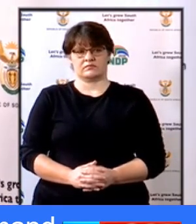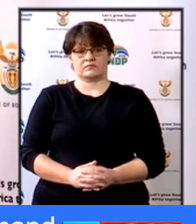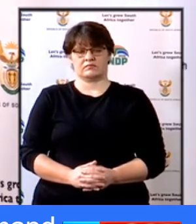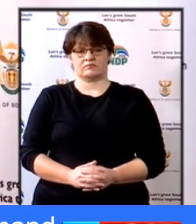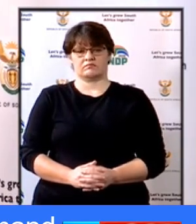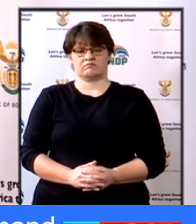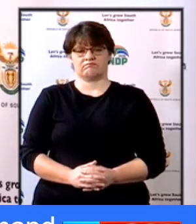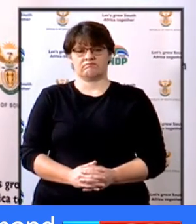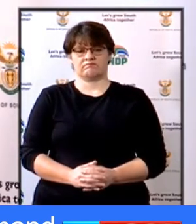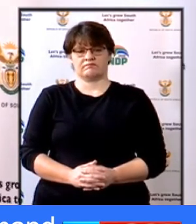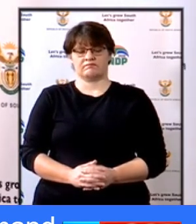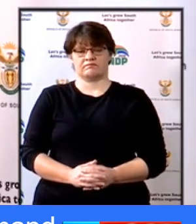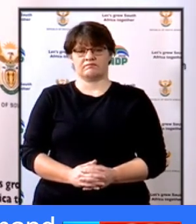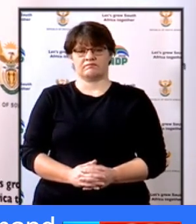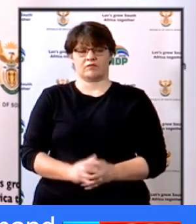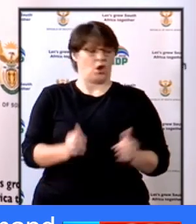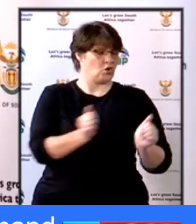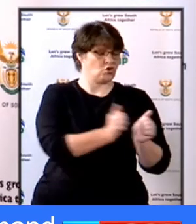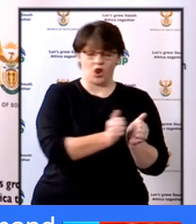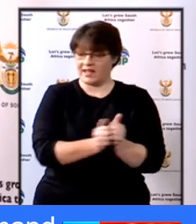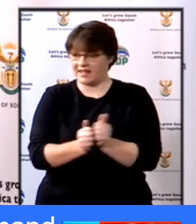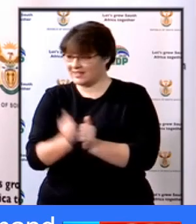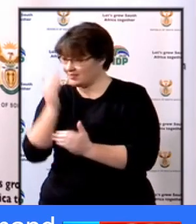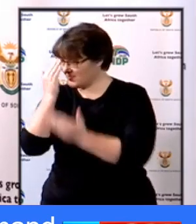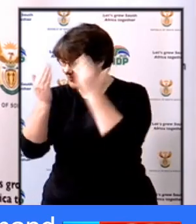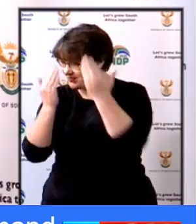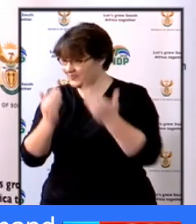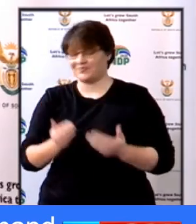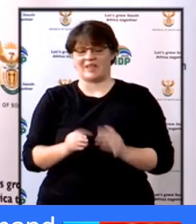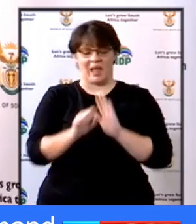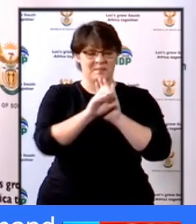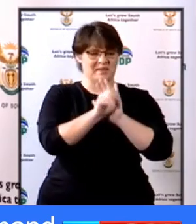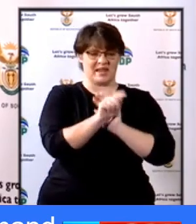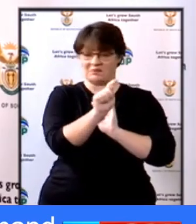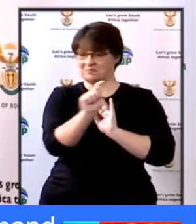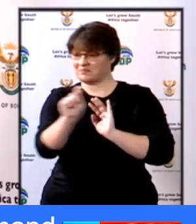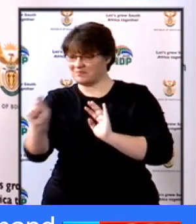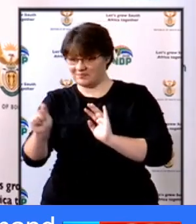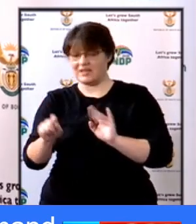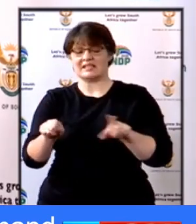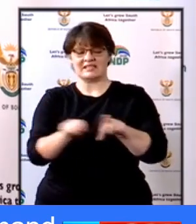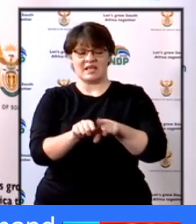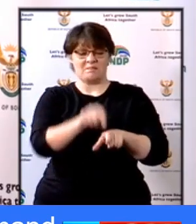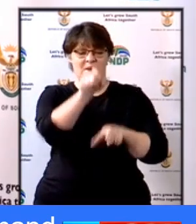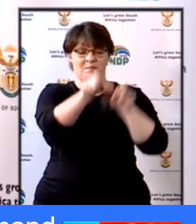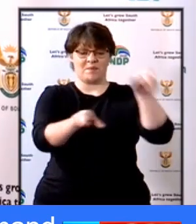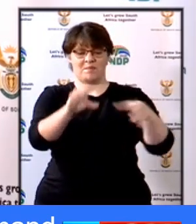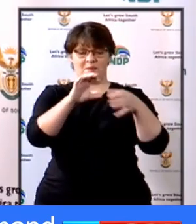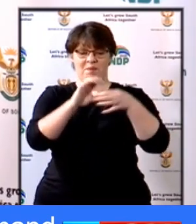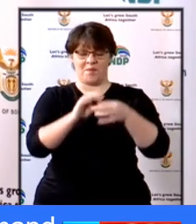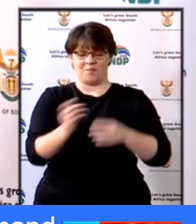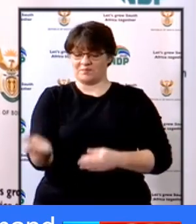I would like to greet colleagues and members of the media and fellow South Africans.